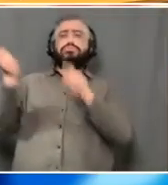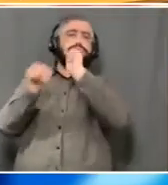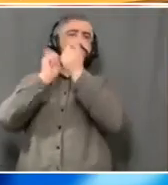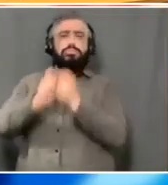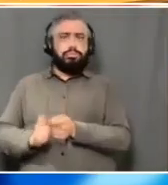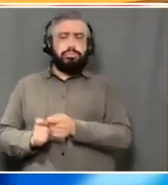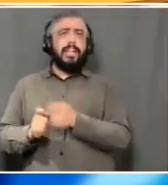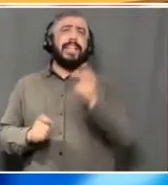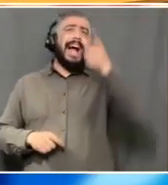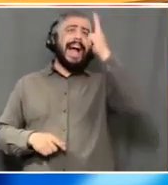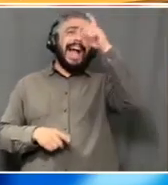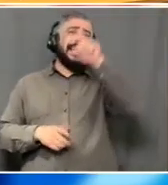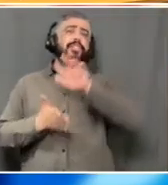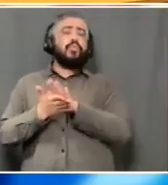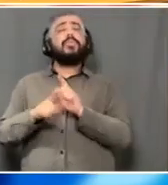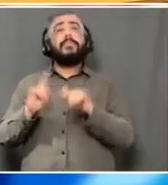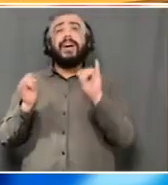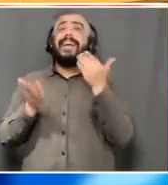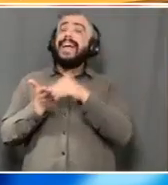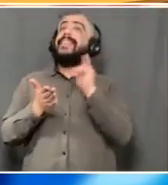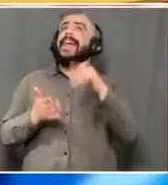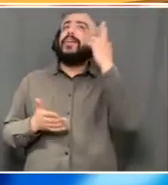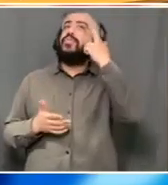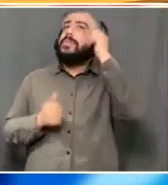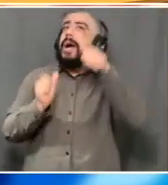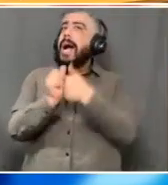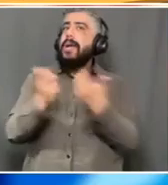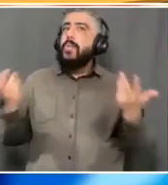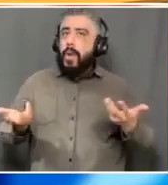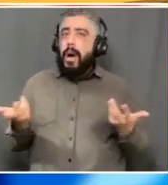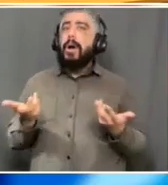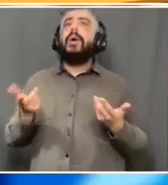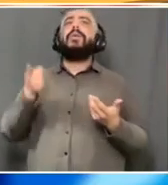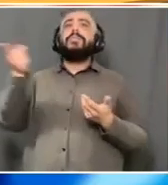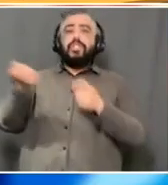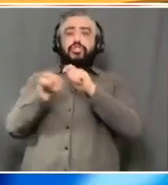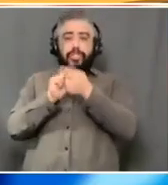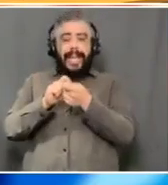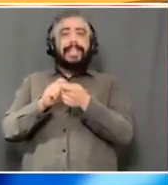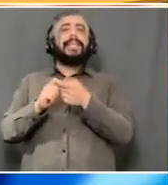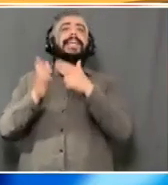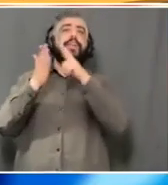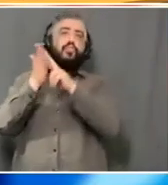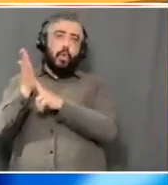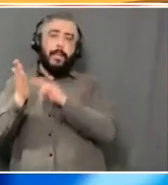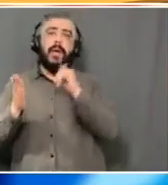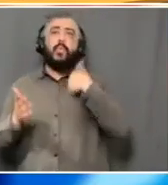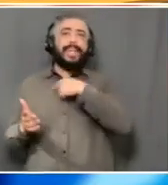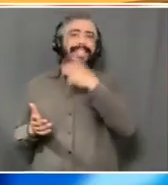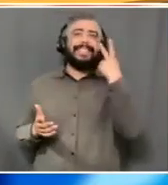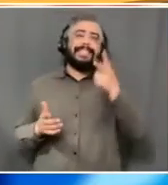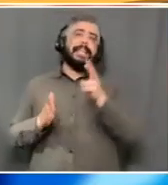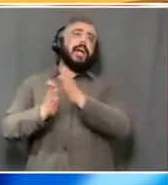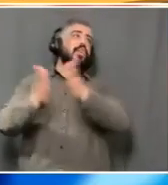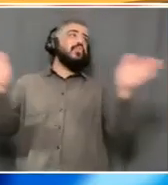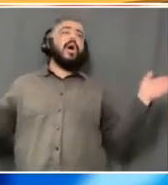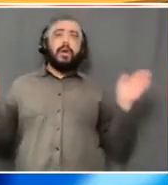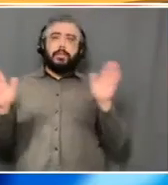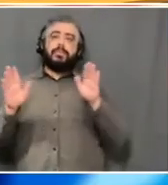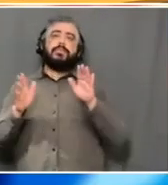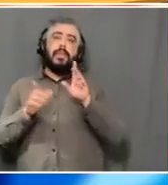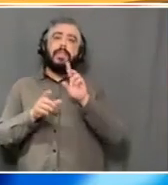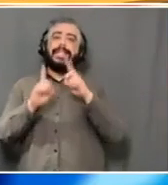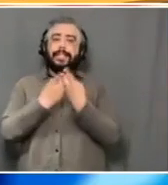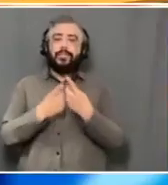needs school. But again, that's principally because of the change in enrollment that we see across the district.